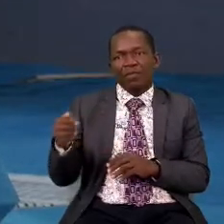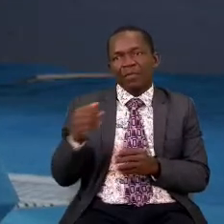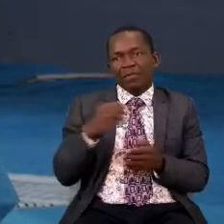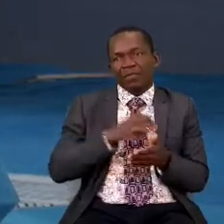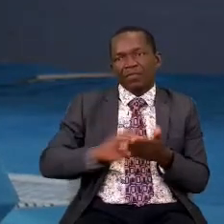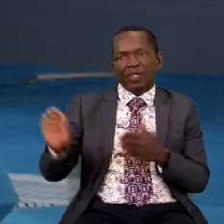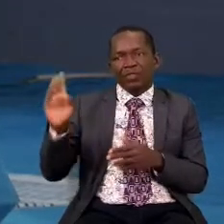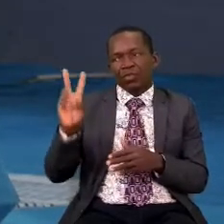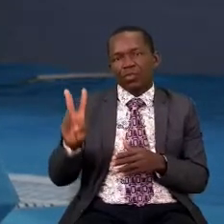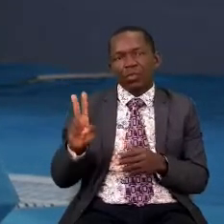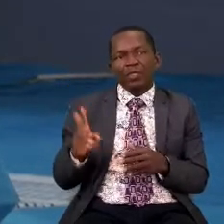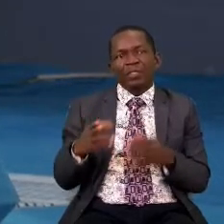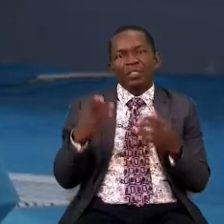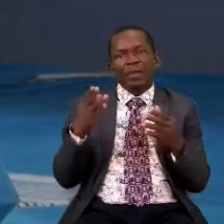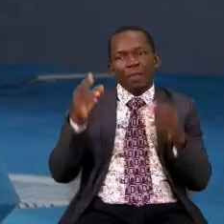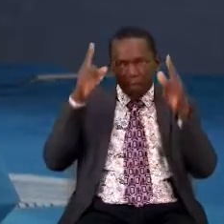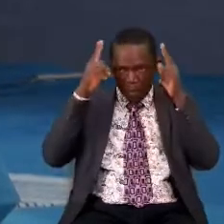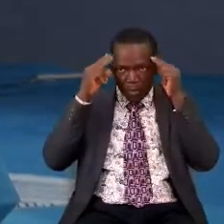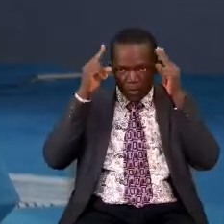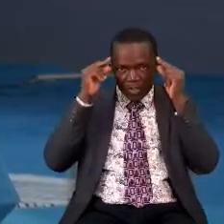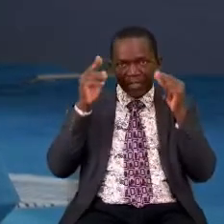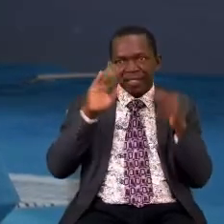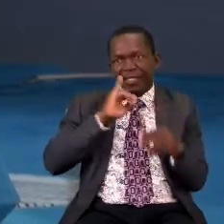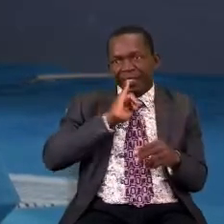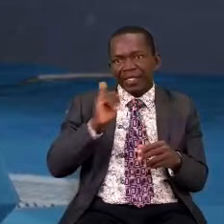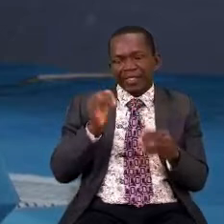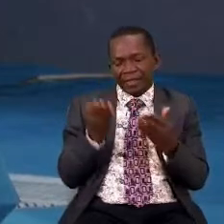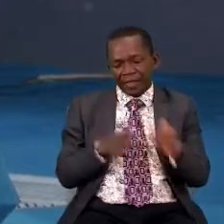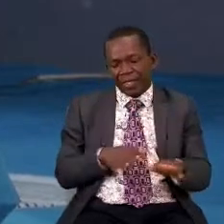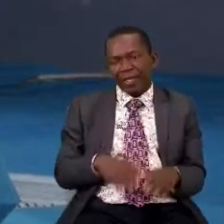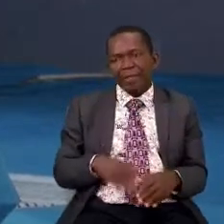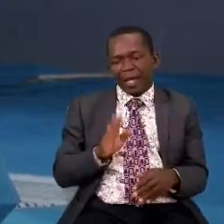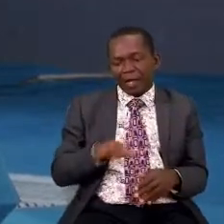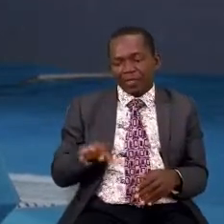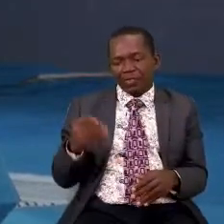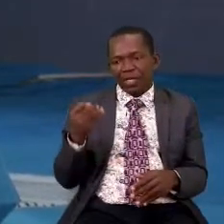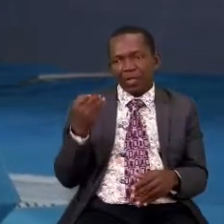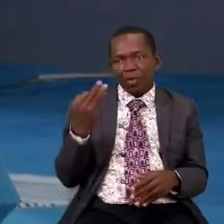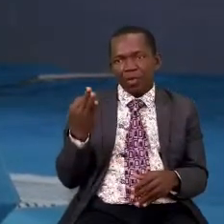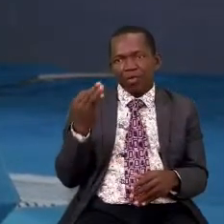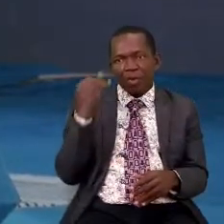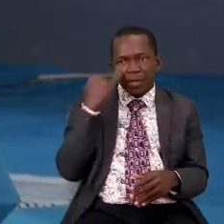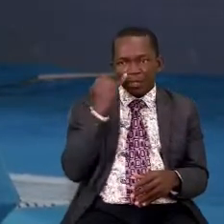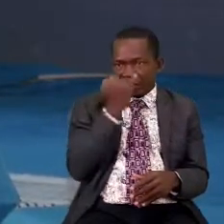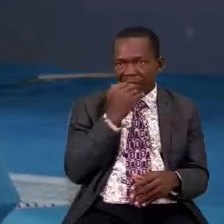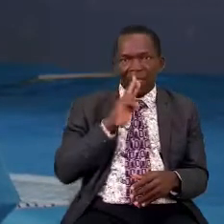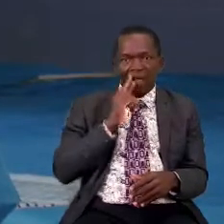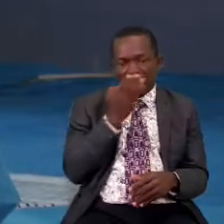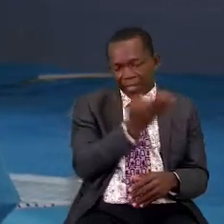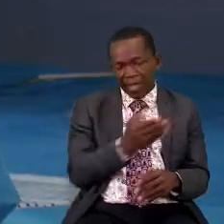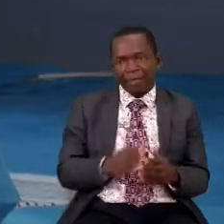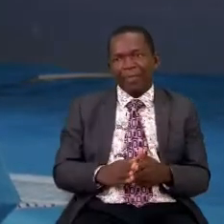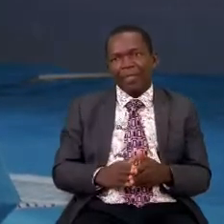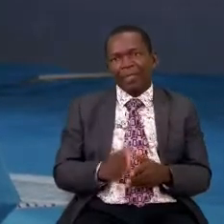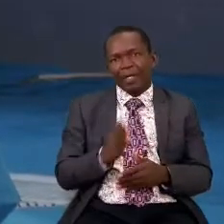way forward? And some people that have heard that, you know, Joshua had been commissioned because Moses laid hands